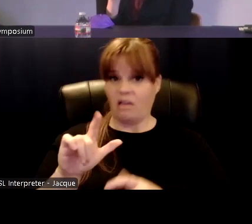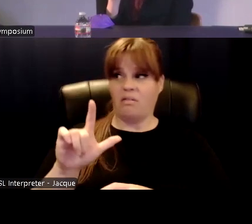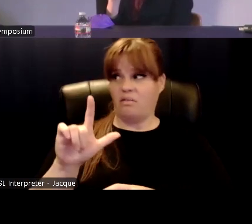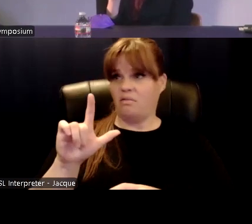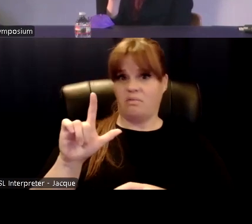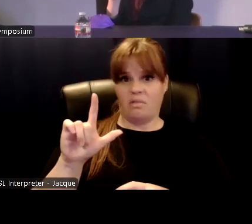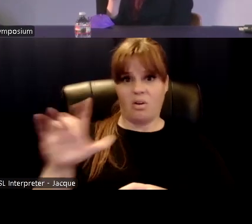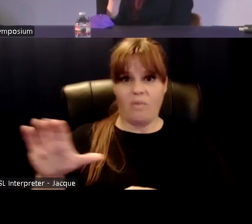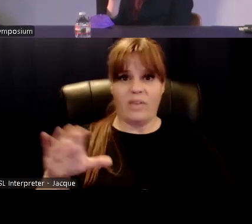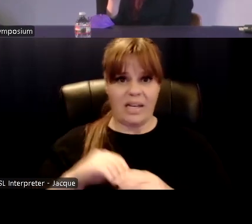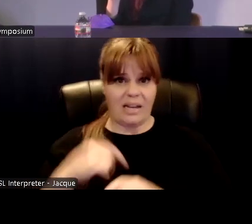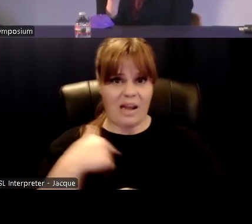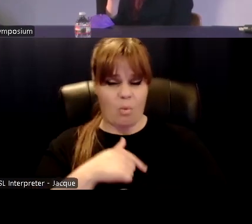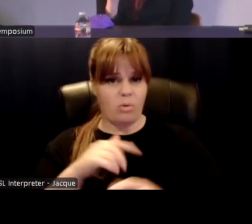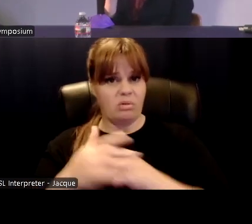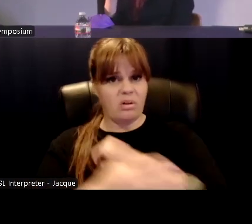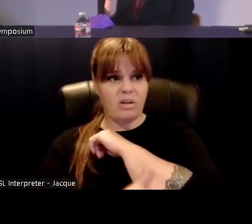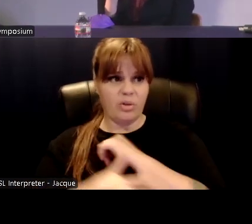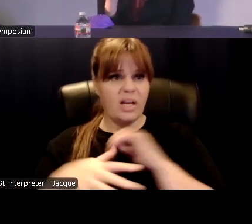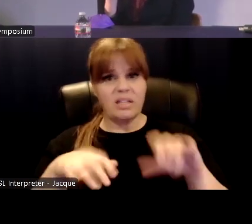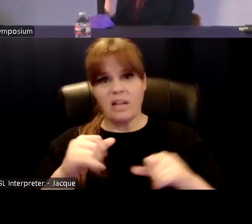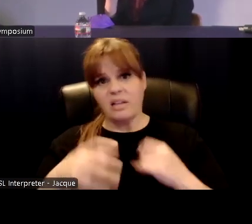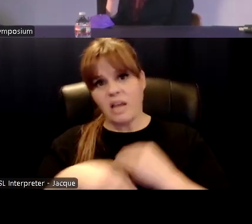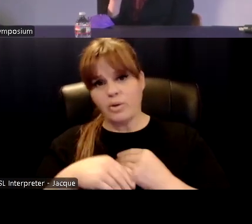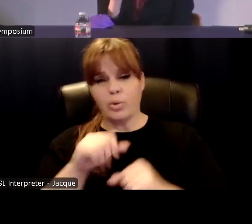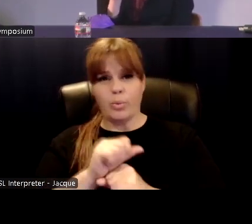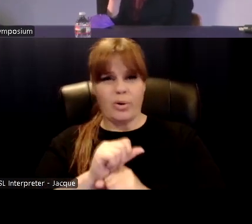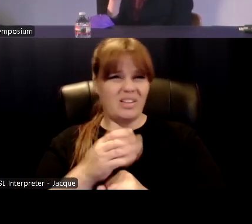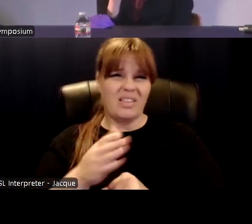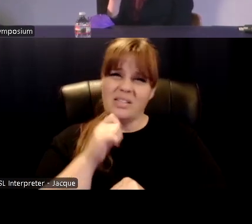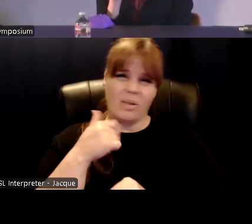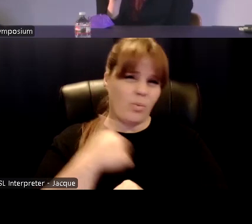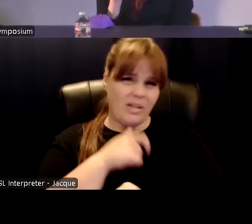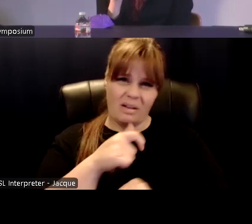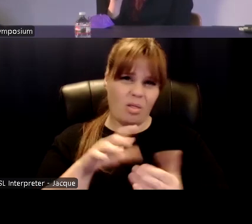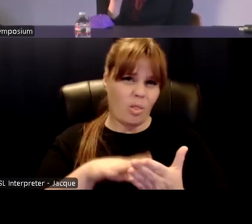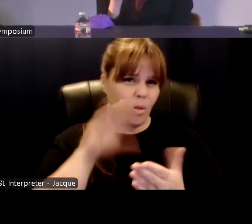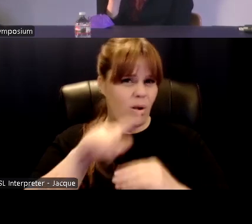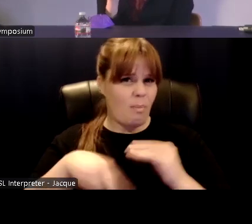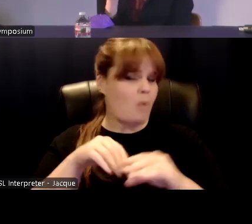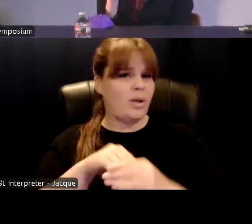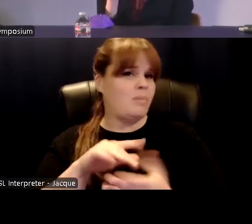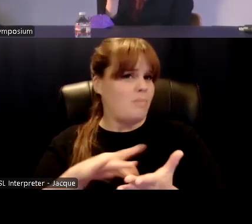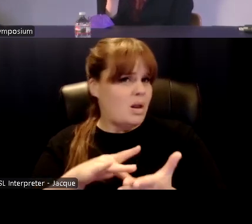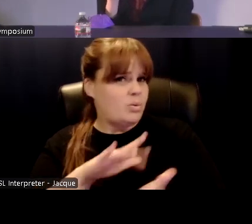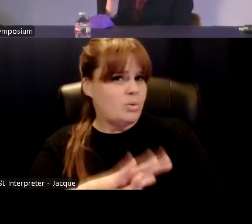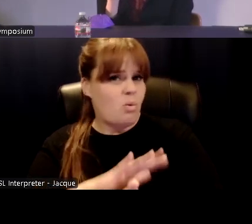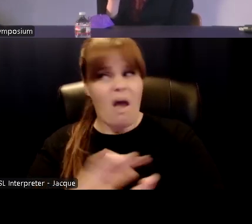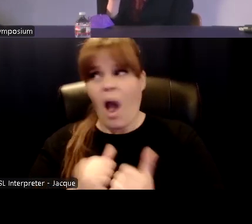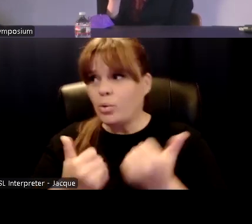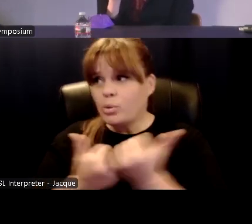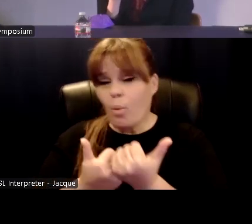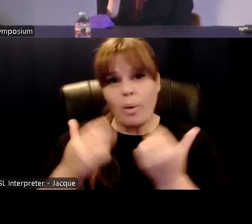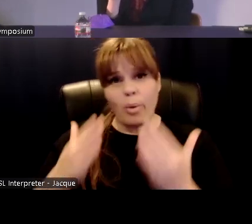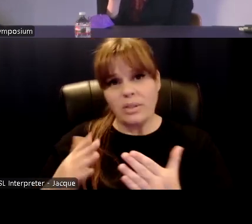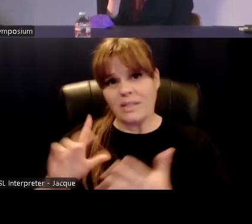so, it takes extra work. It's things we didn't learn about in medical school, like how to support somebody's disability case, how